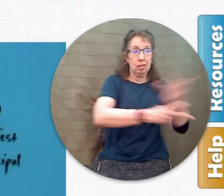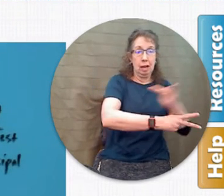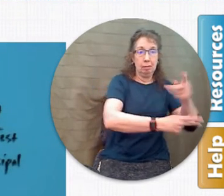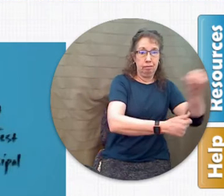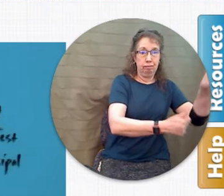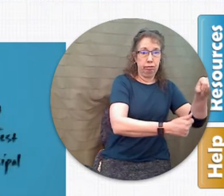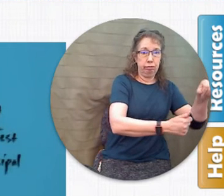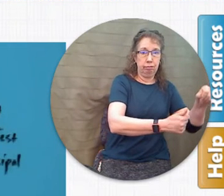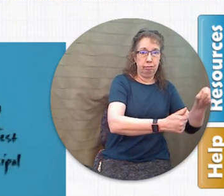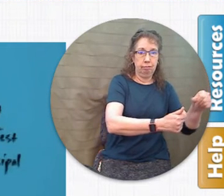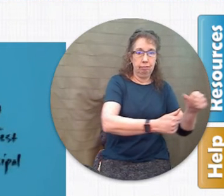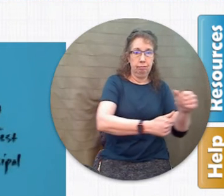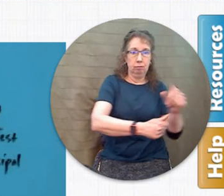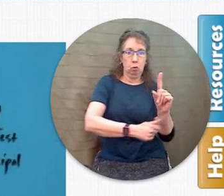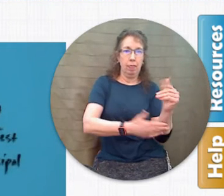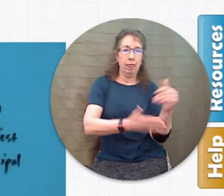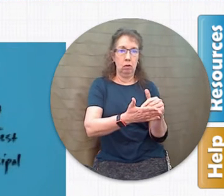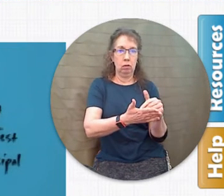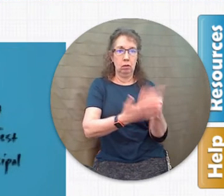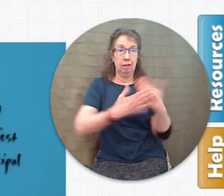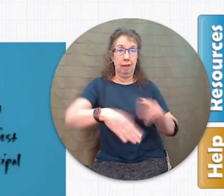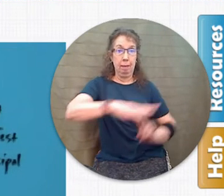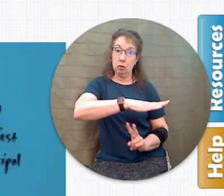$1,000 divided by 2,